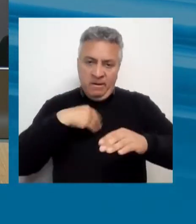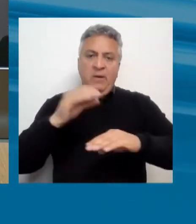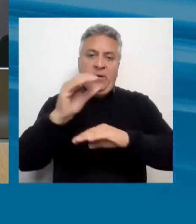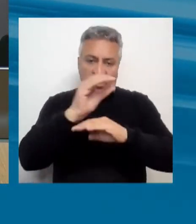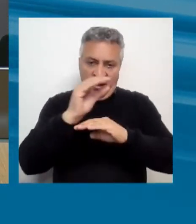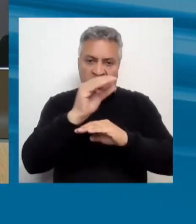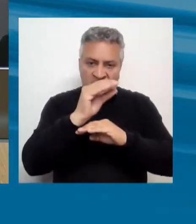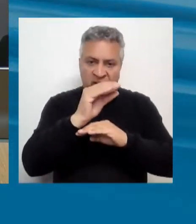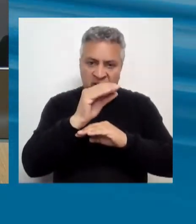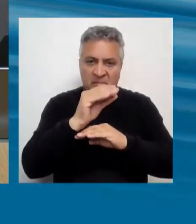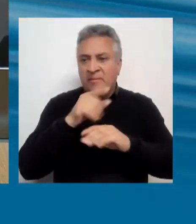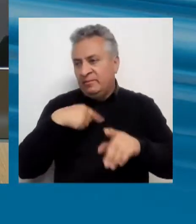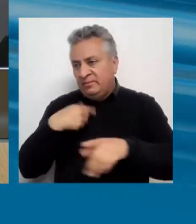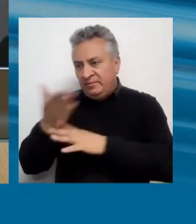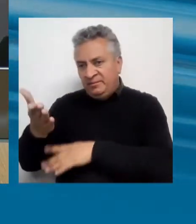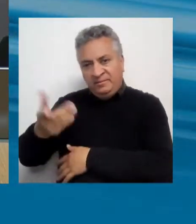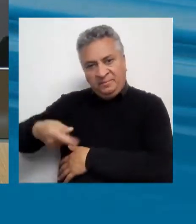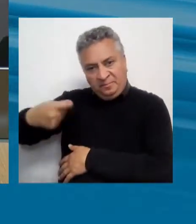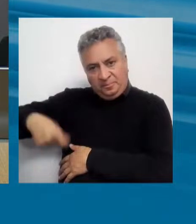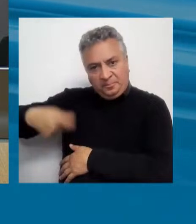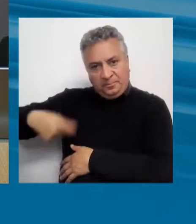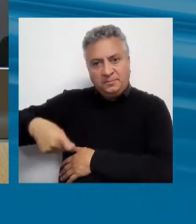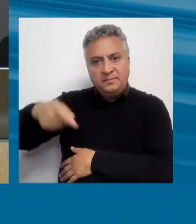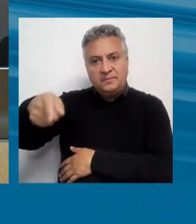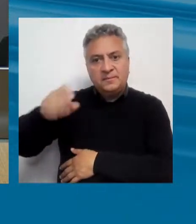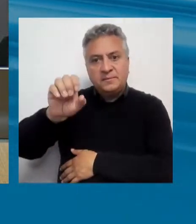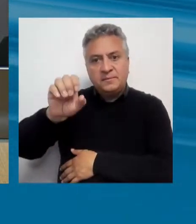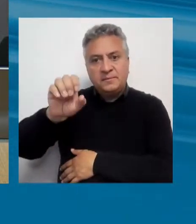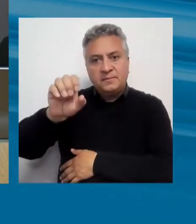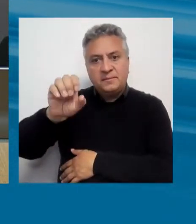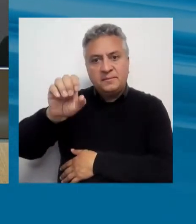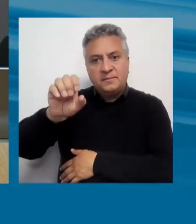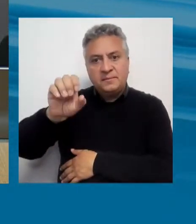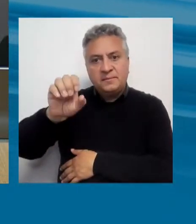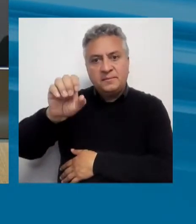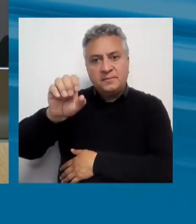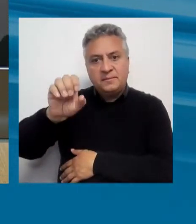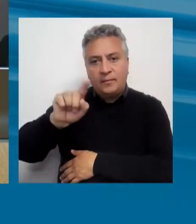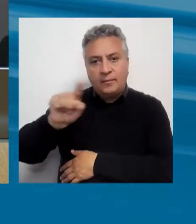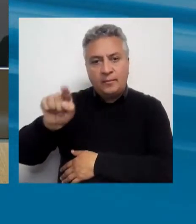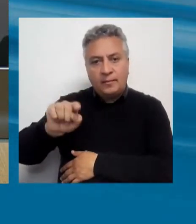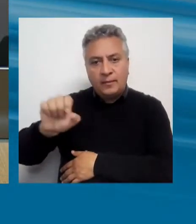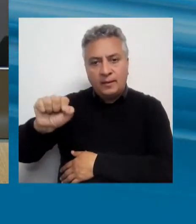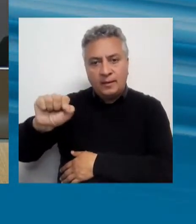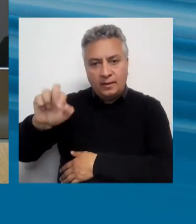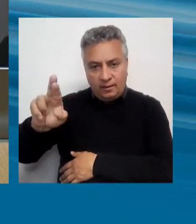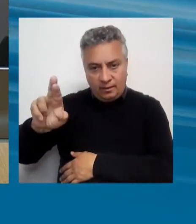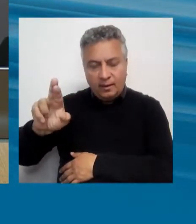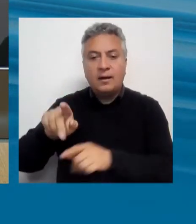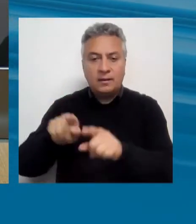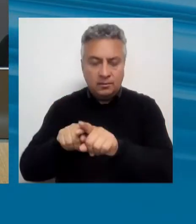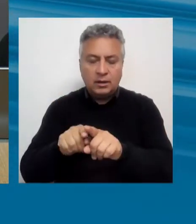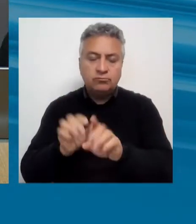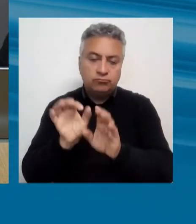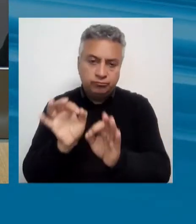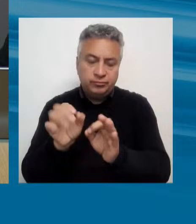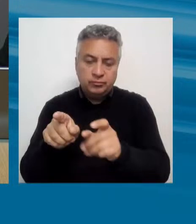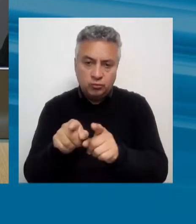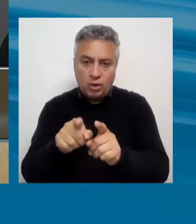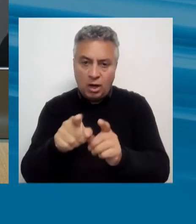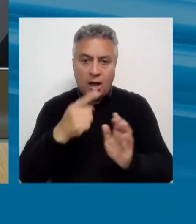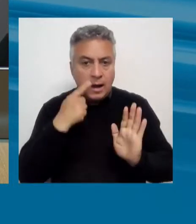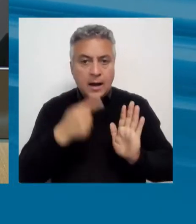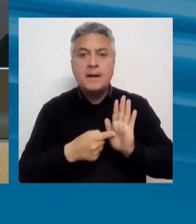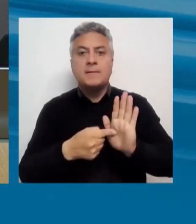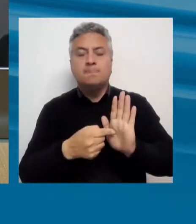more welcome and integrated into these conversations. I also want to say that